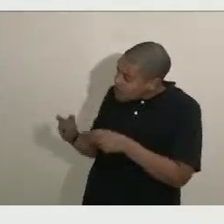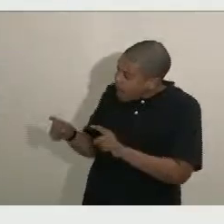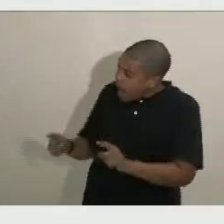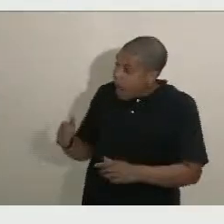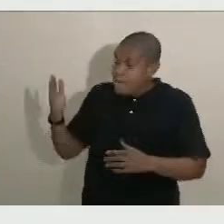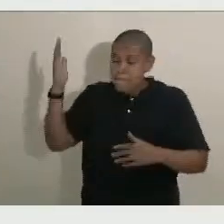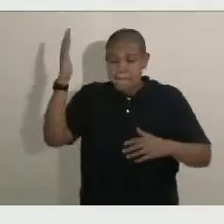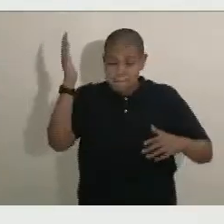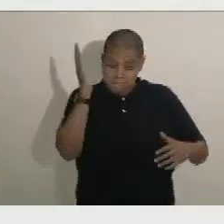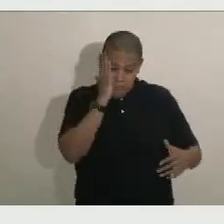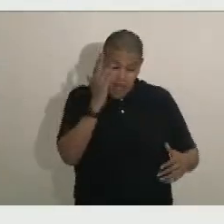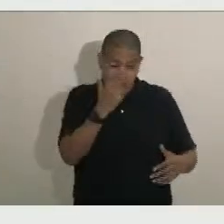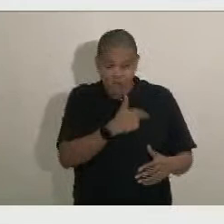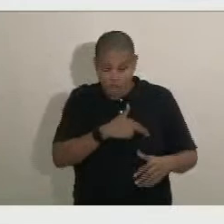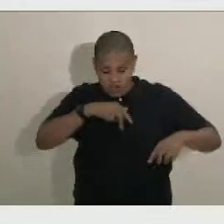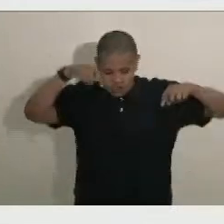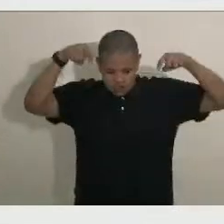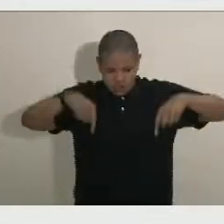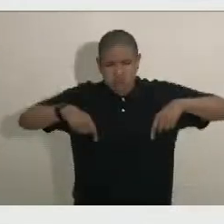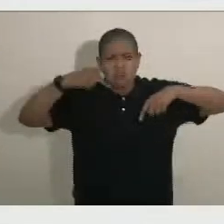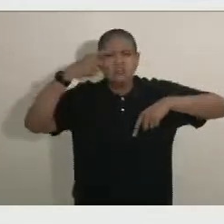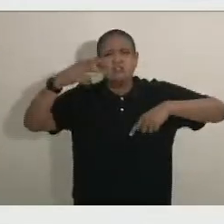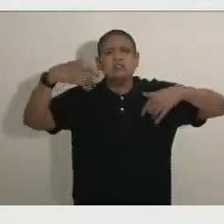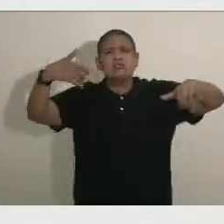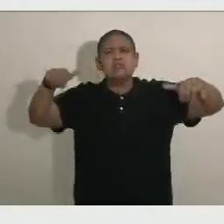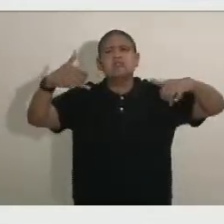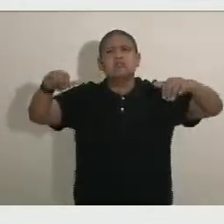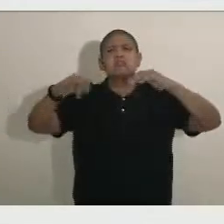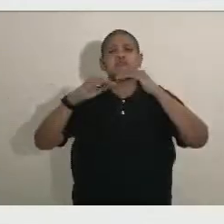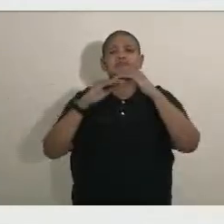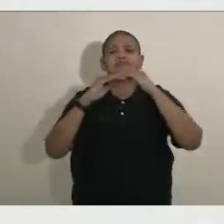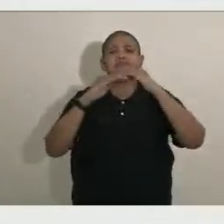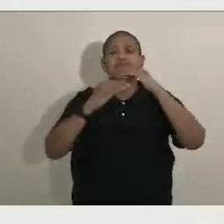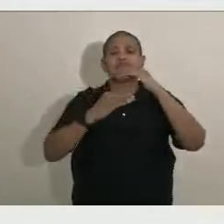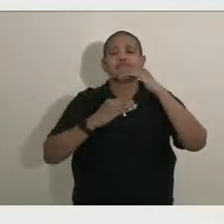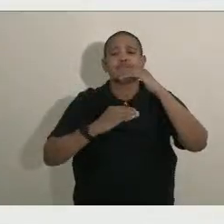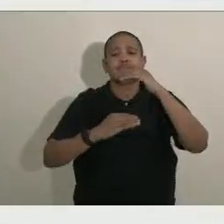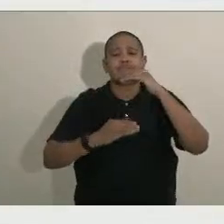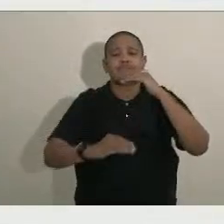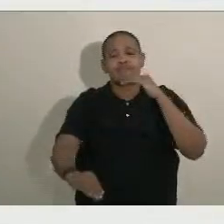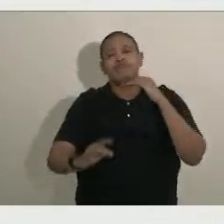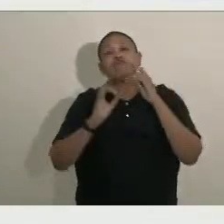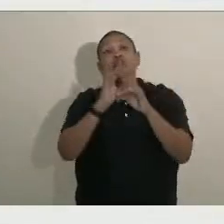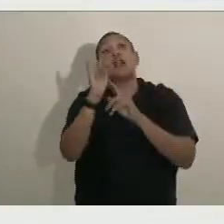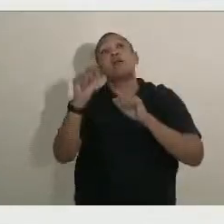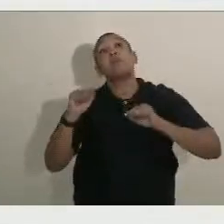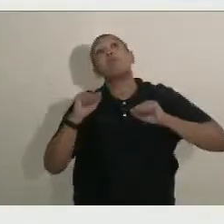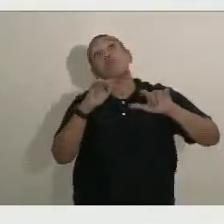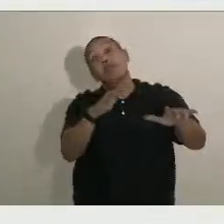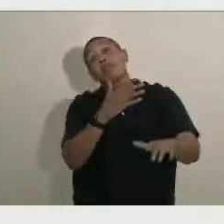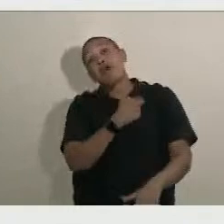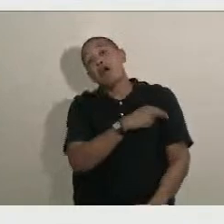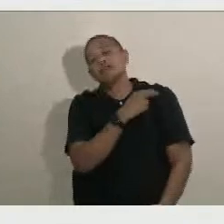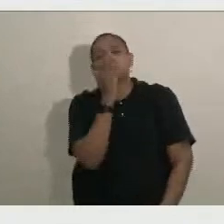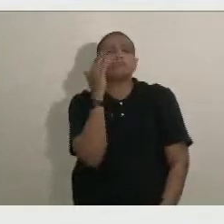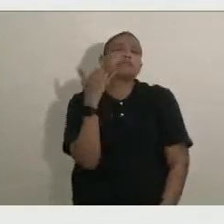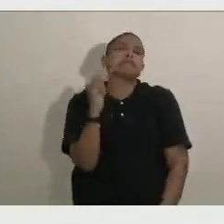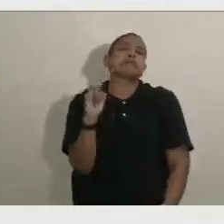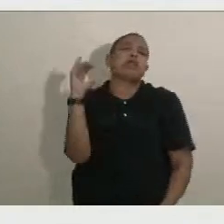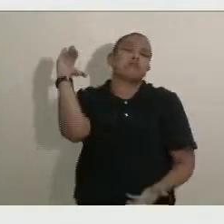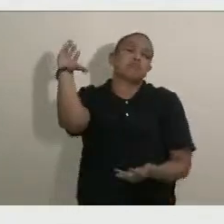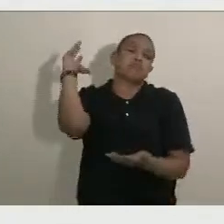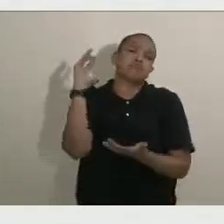beds, in our hospital. We still see a trending down in terms of the number of persons on beds. So still seeing